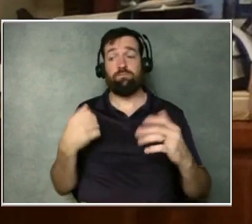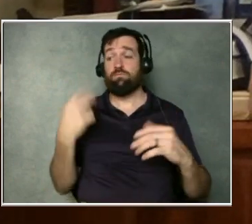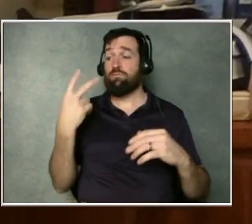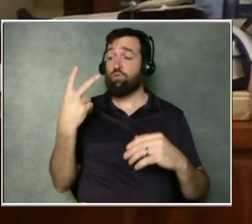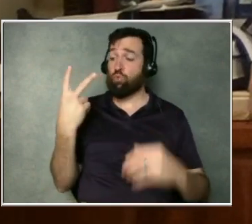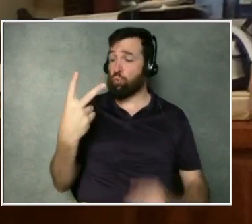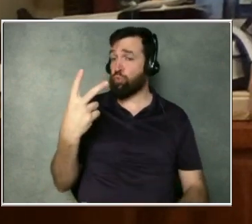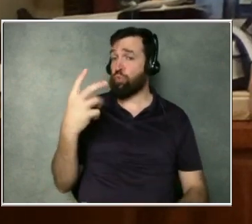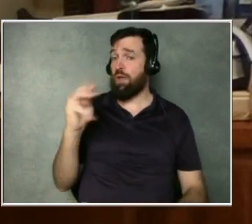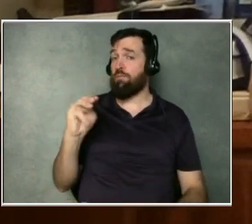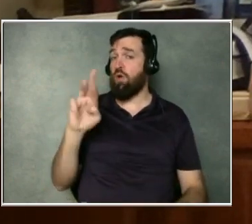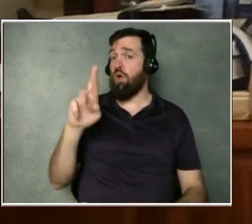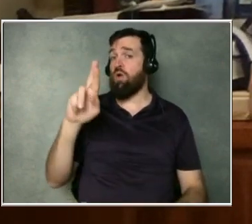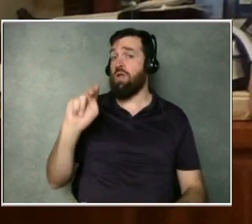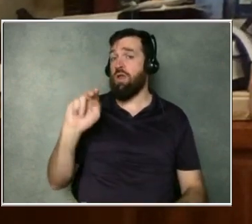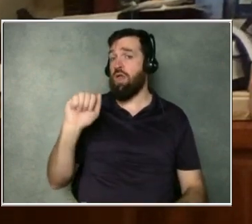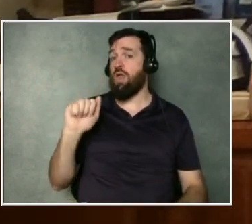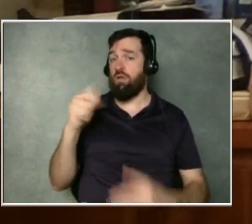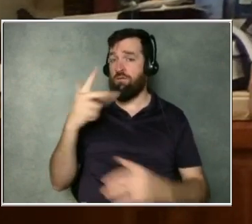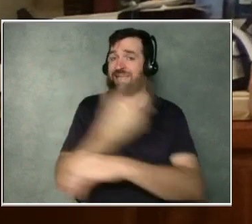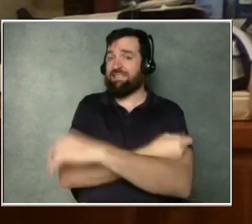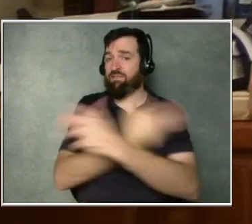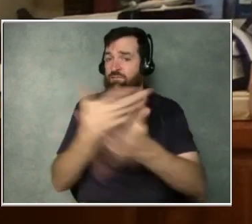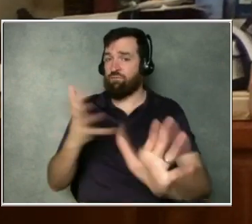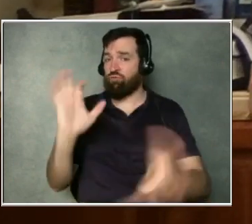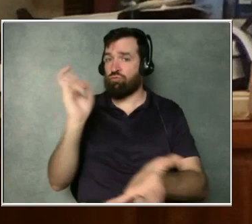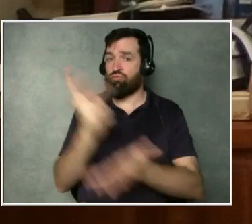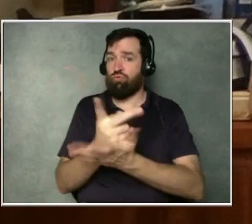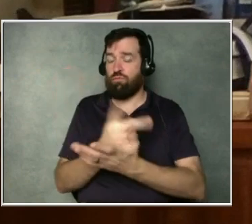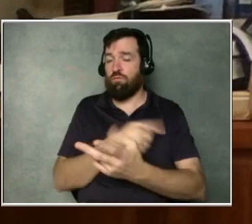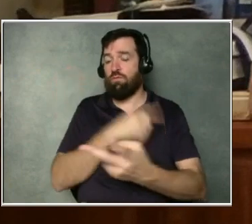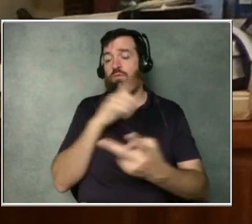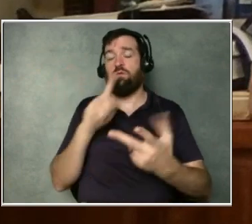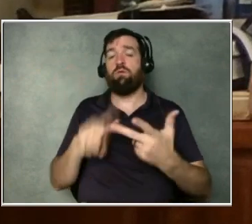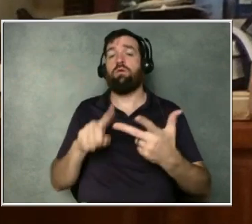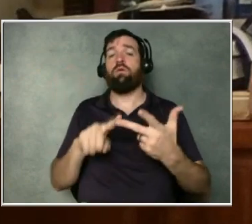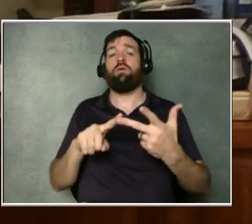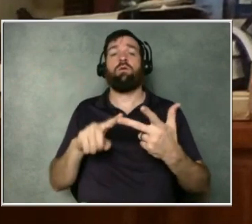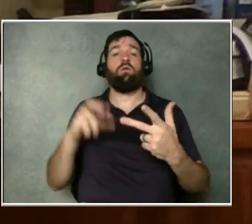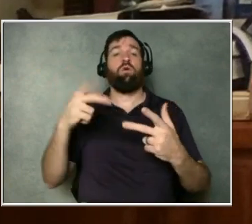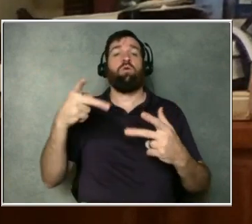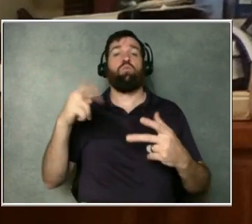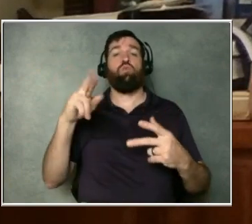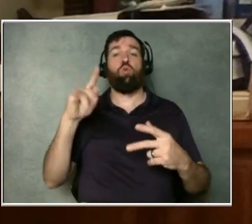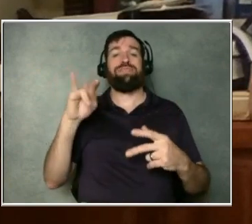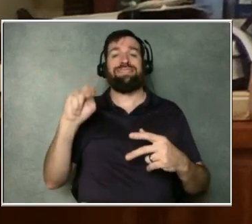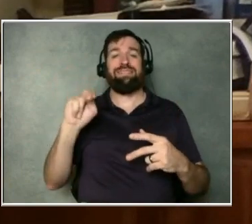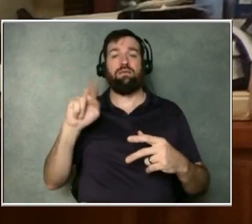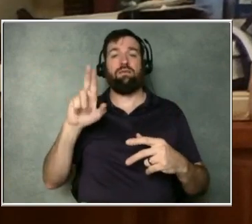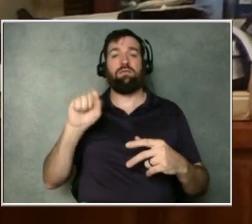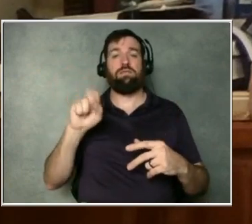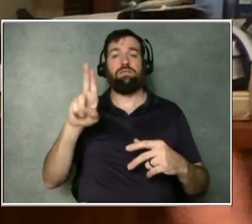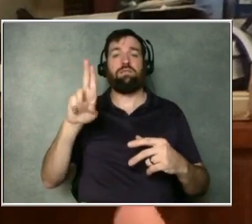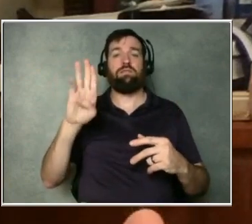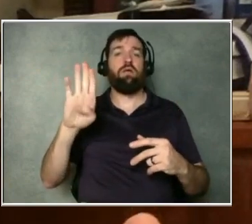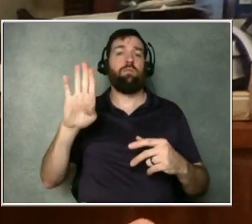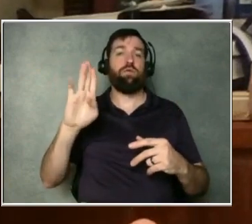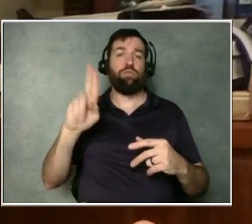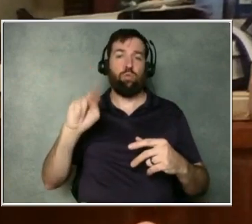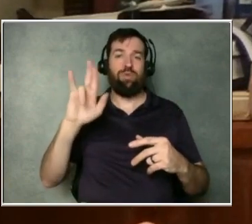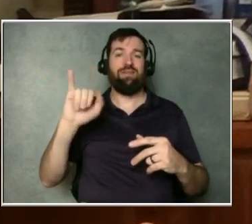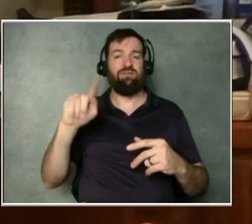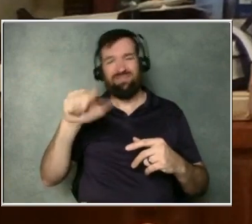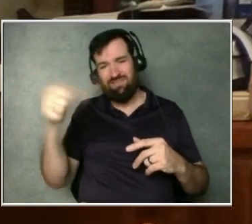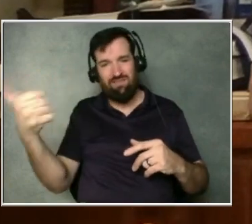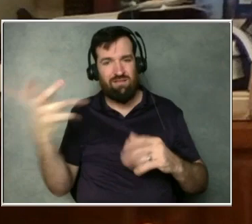mRNA vaccines approved in the U.S., and we have one that's a protein subunit vaccine, like all the other vaccines